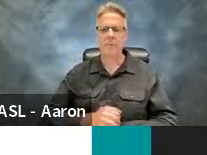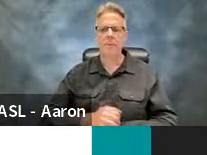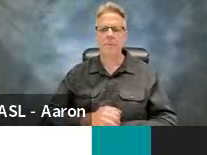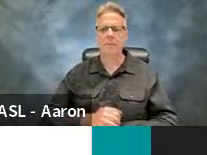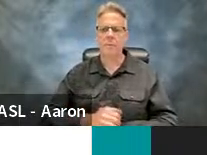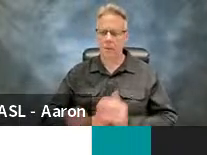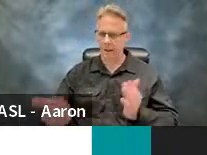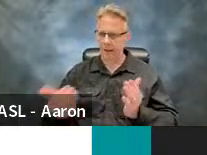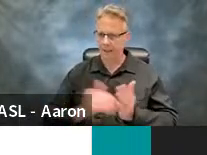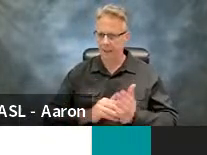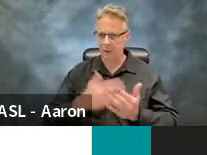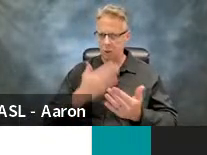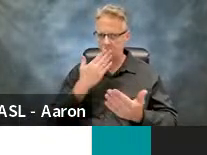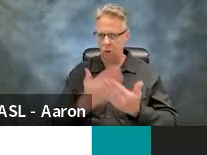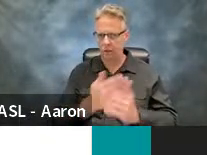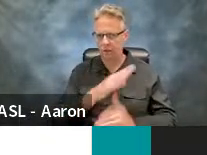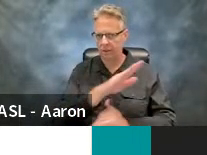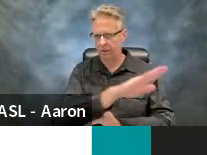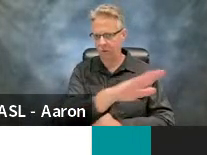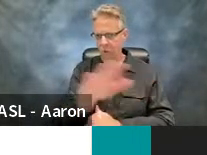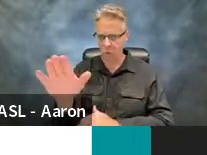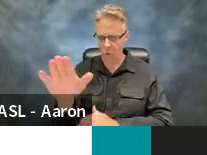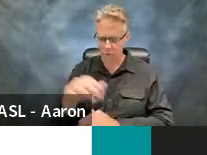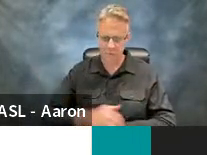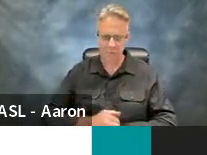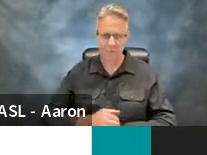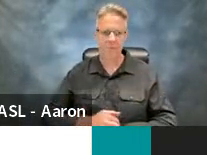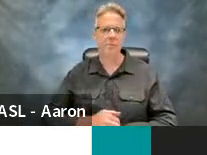good afternoon. And